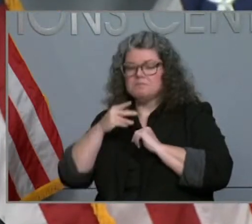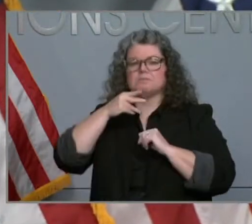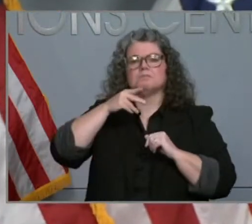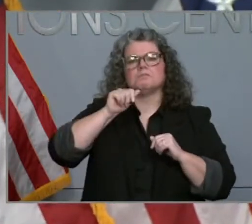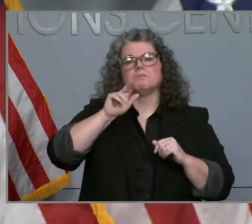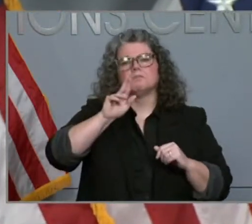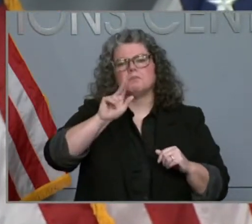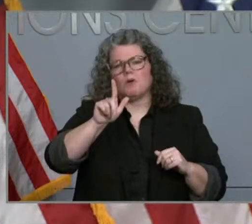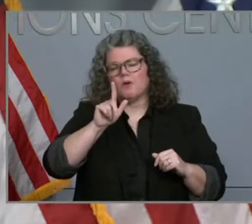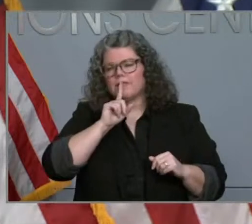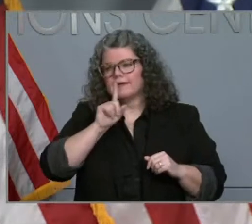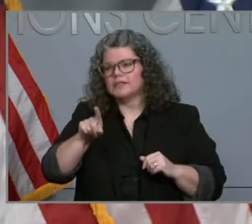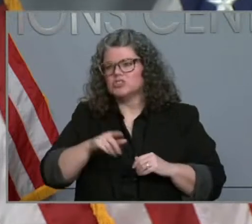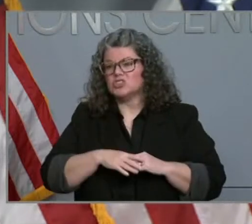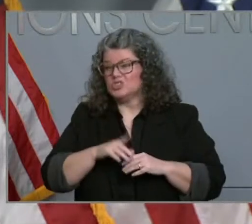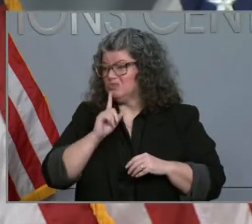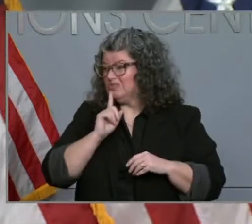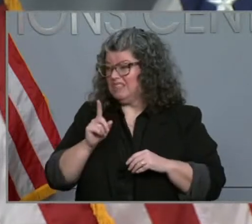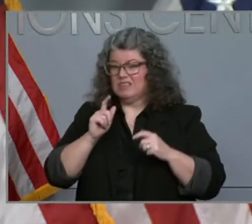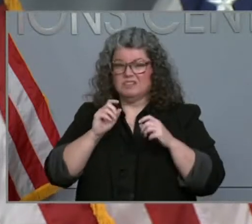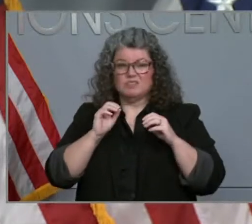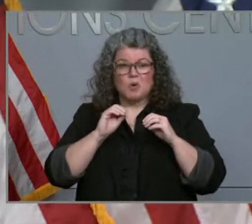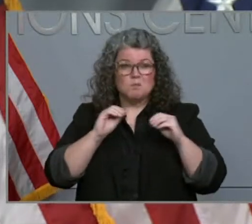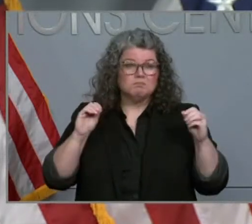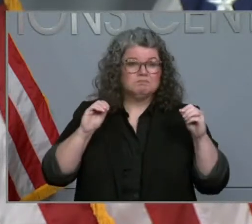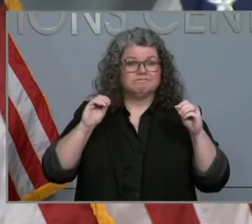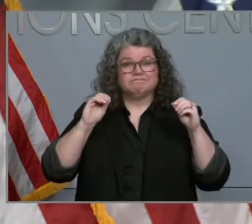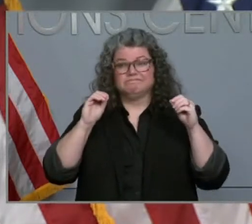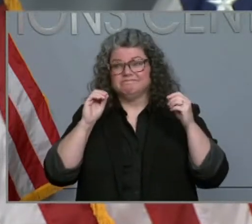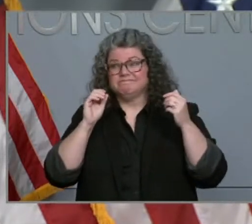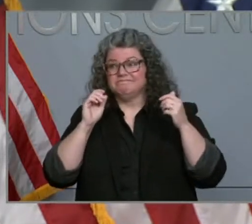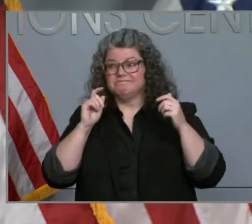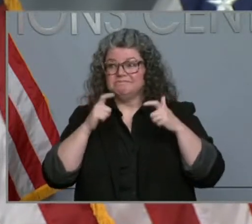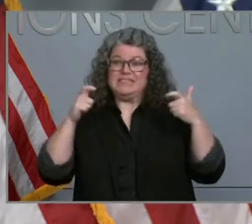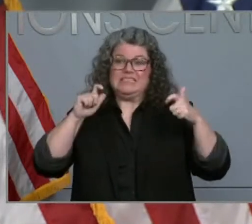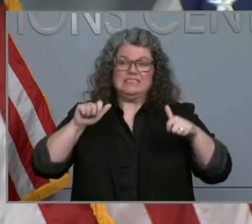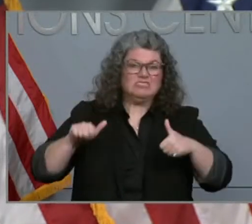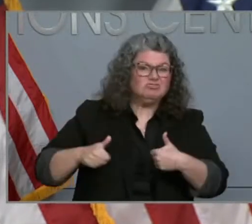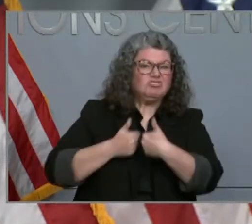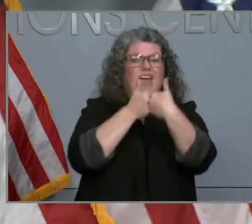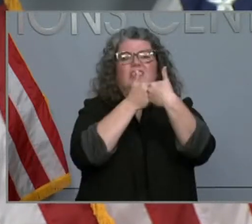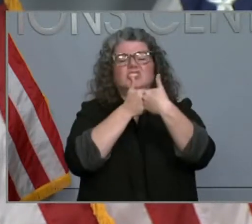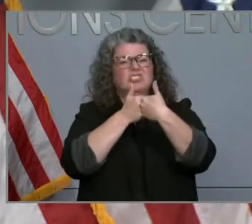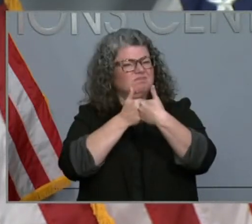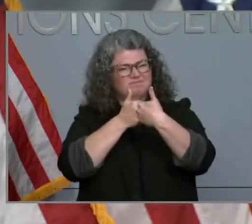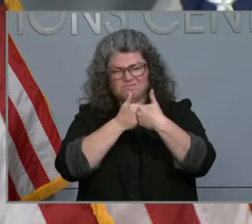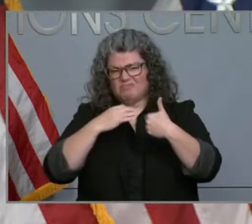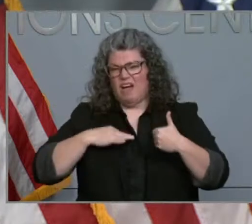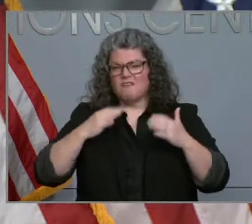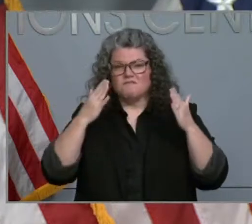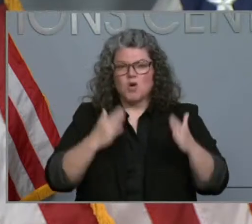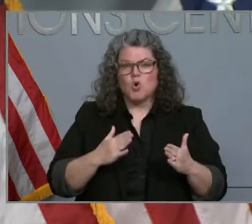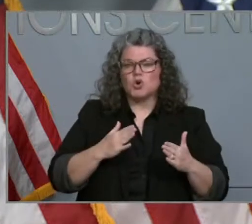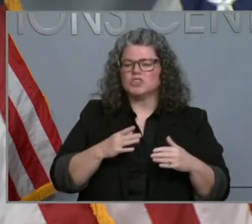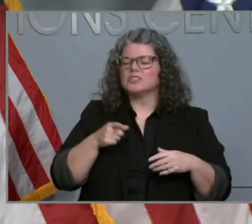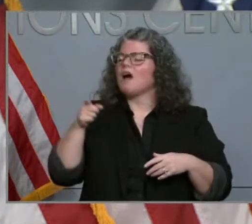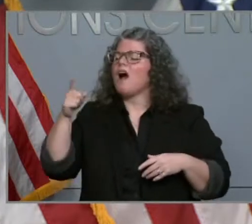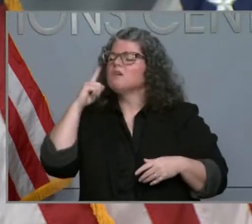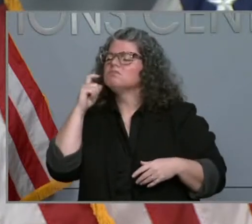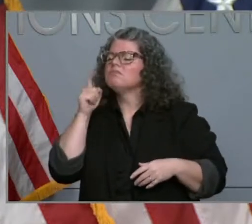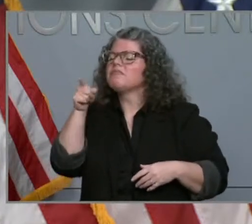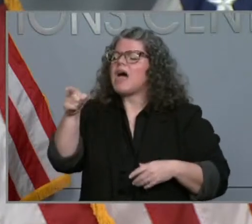So there haven't been really any to speak of, or very few to speak of, actual challenges by voters to another voter at the